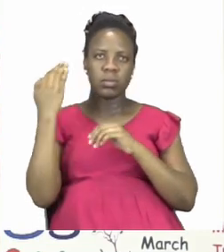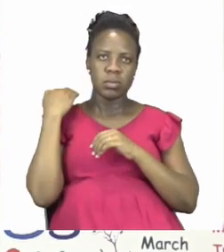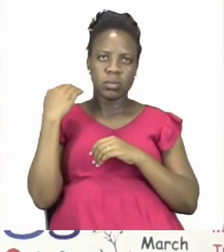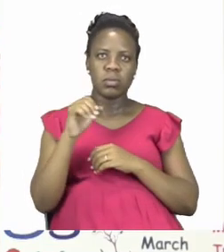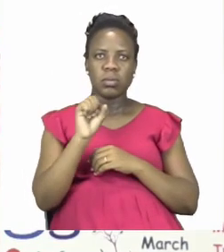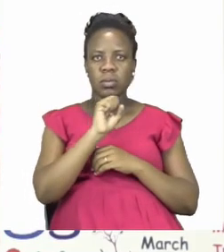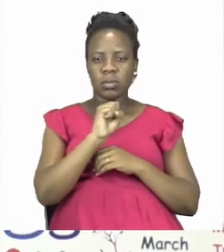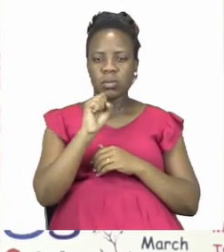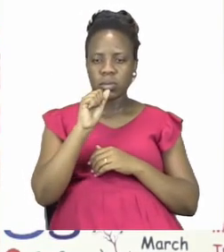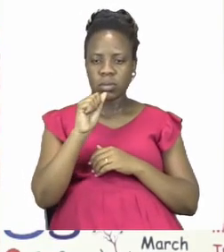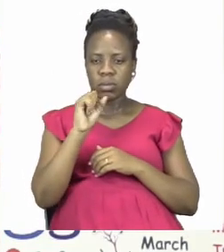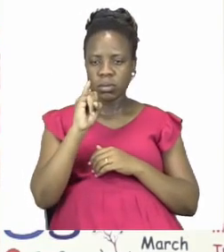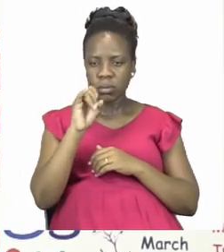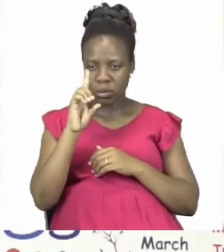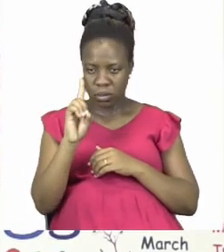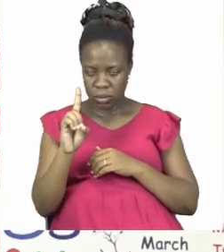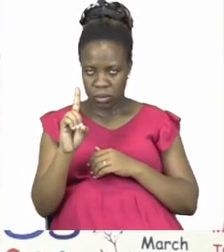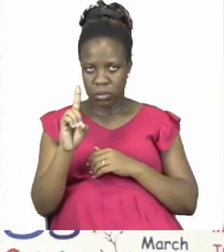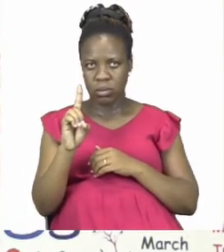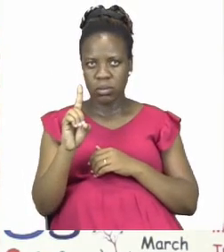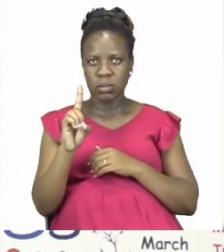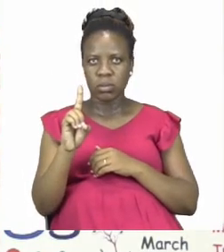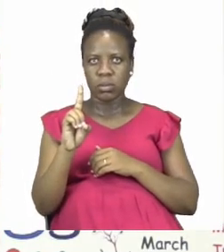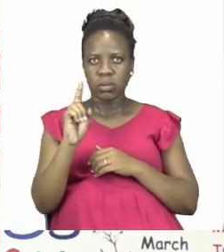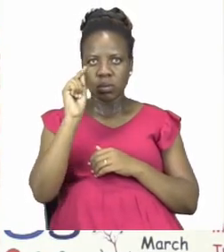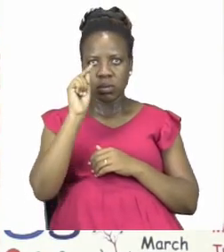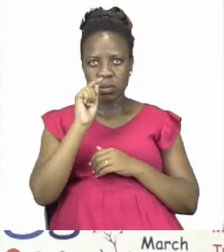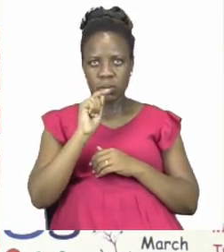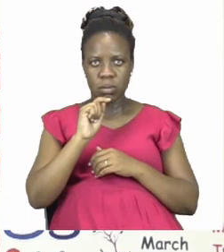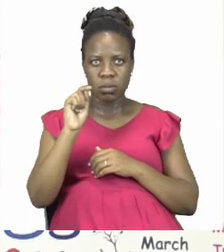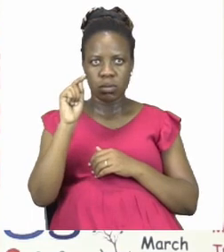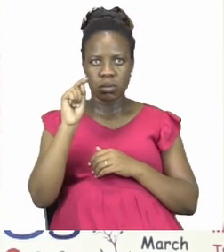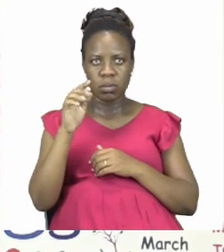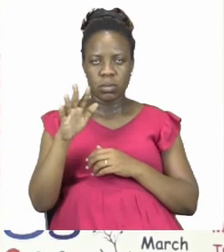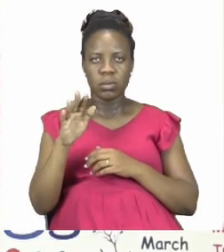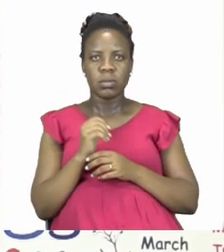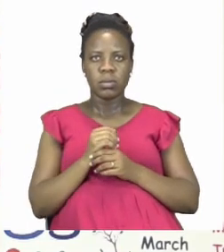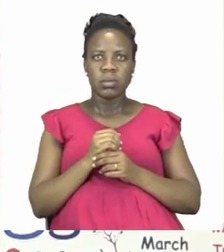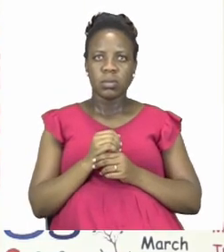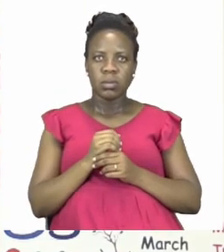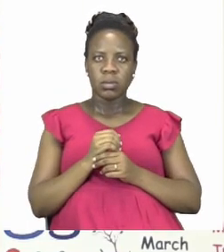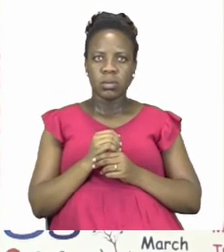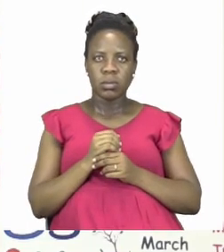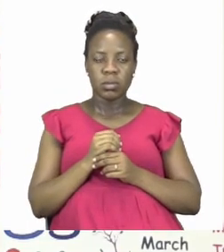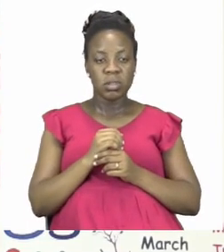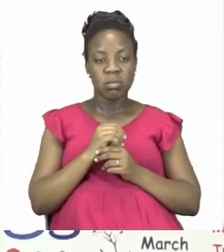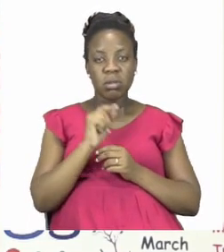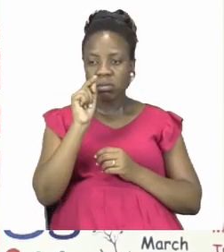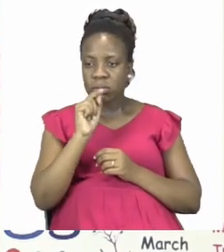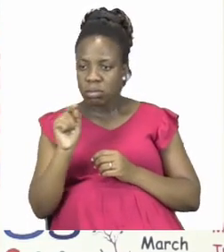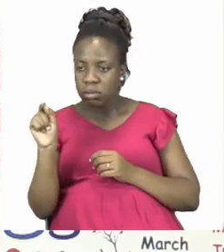word said as well. Now remember, once again, once you find the words in the crossword, you